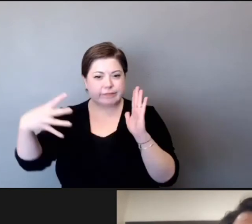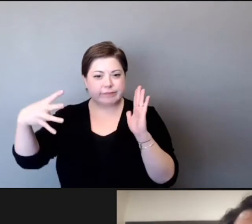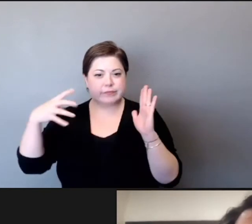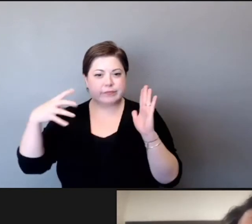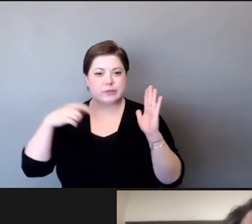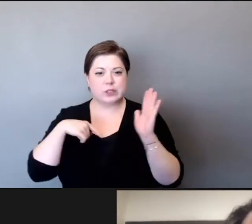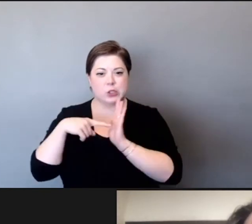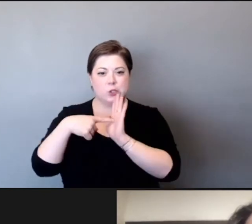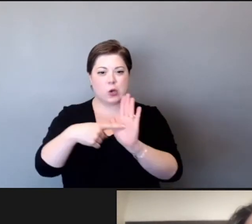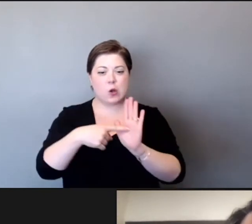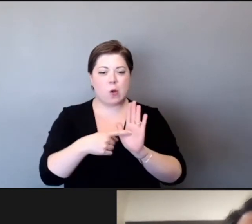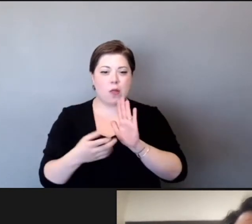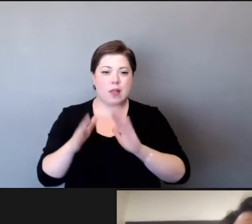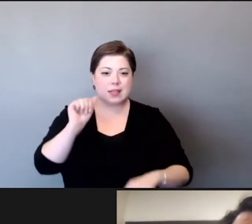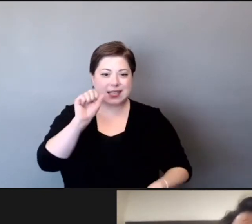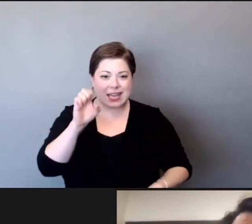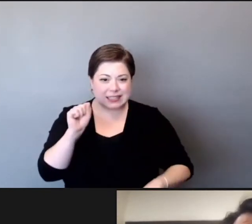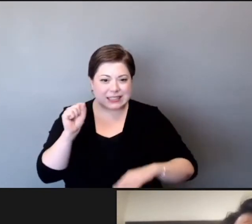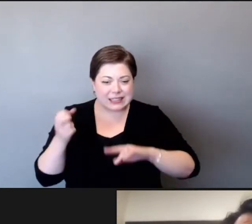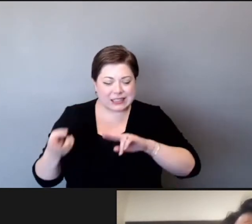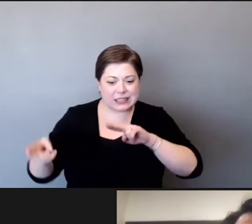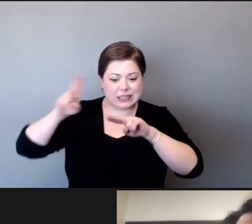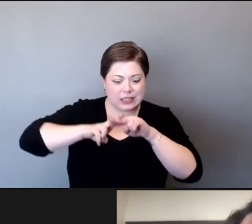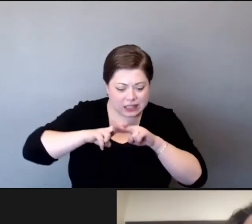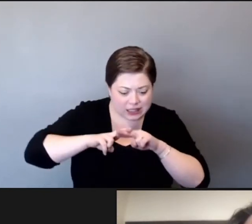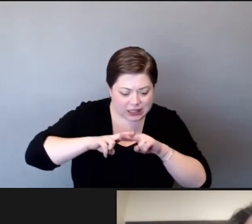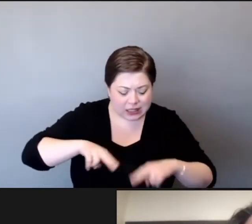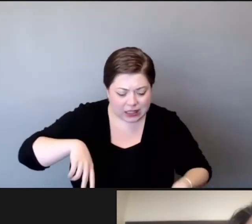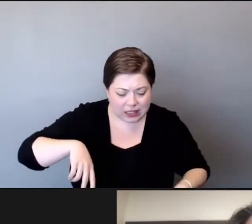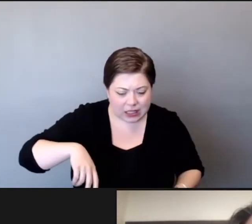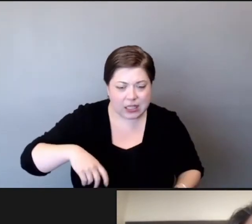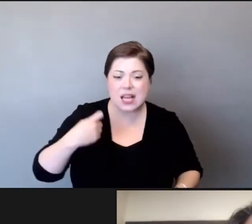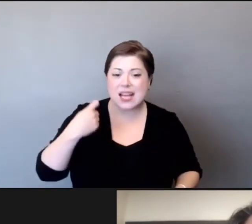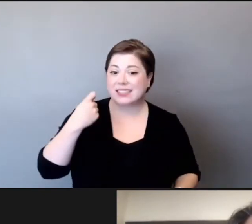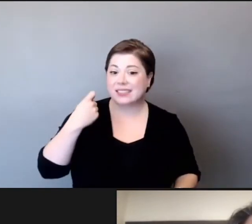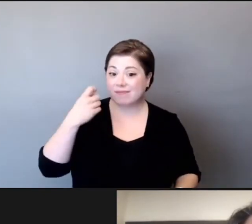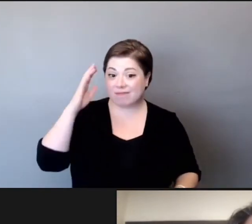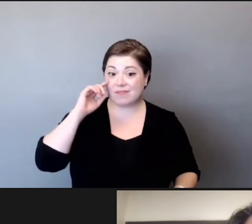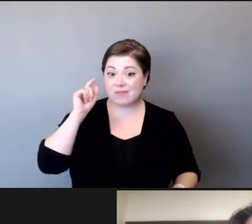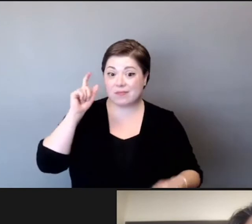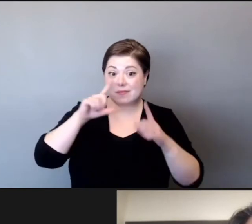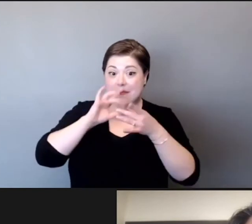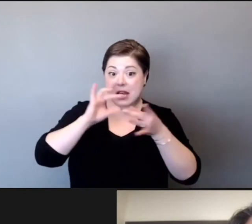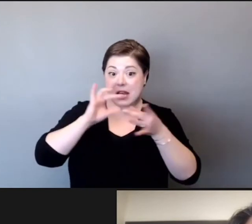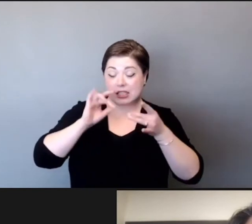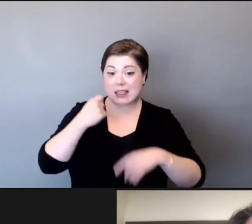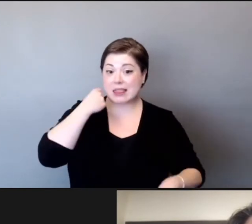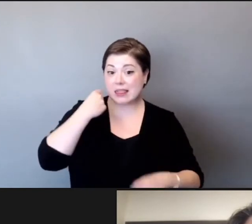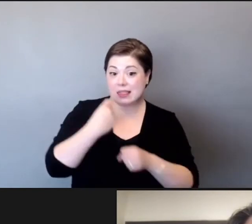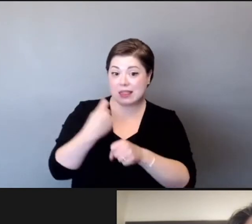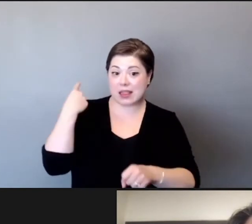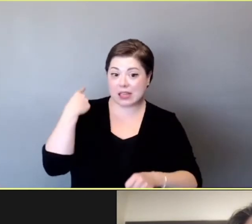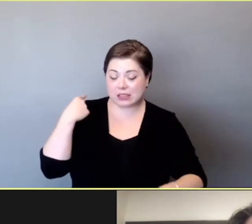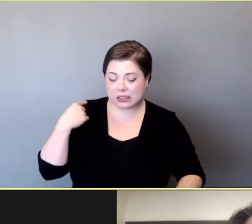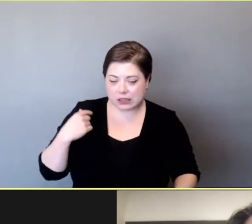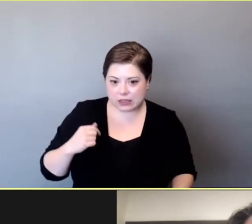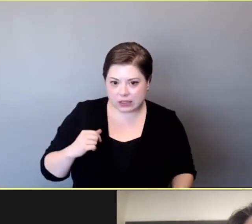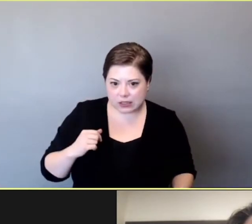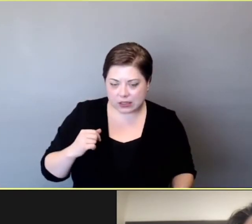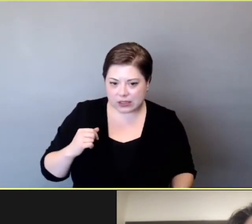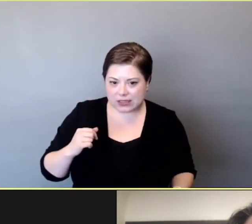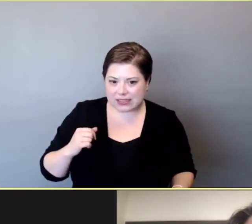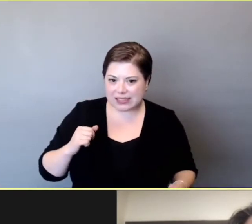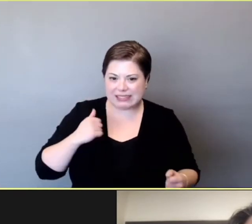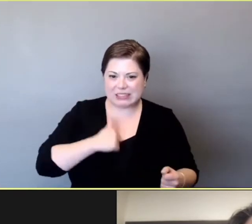a seasonal aspect of this, because we did, like I said, last year we saw the same type thing. And the other question I have has to do with the masking.